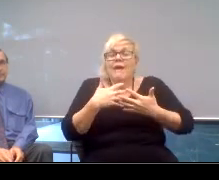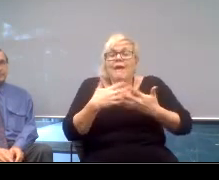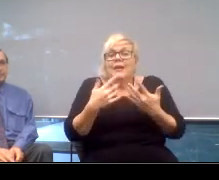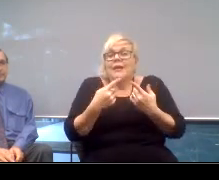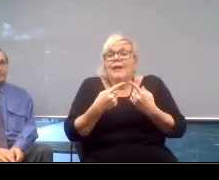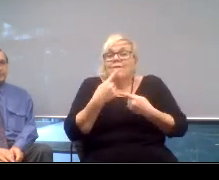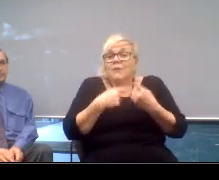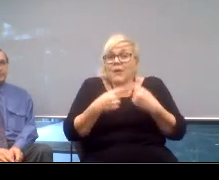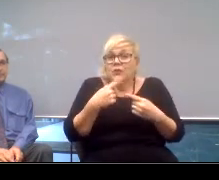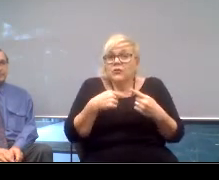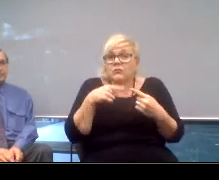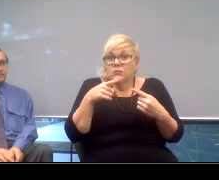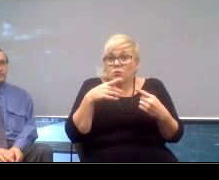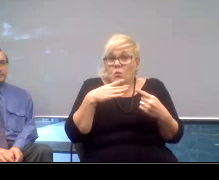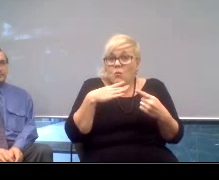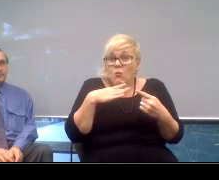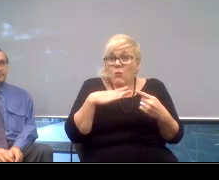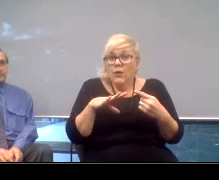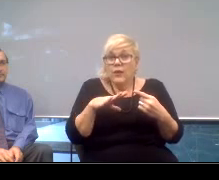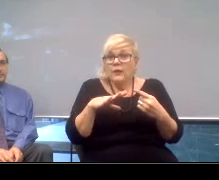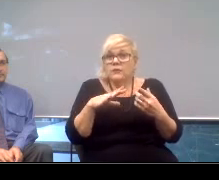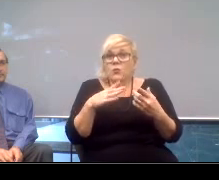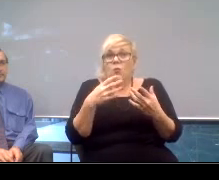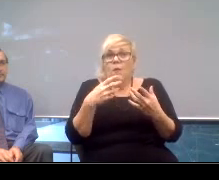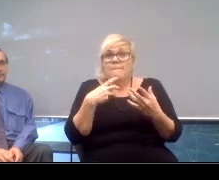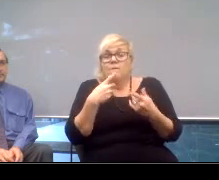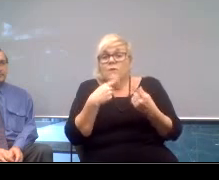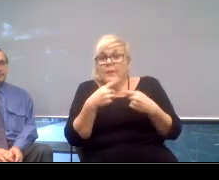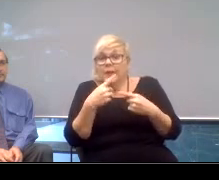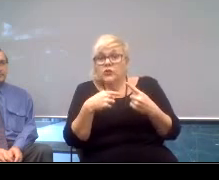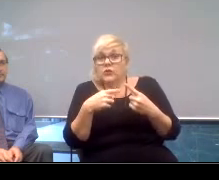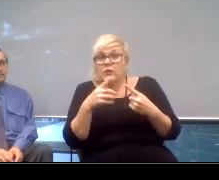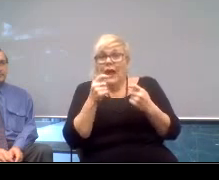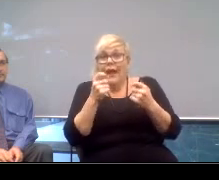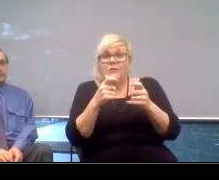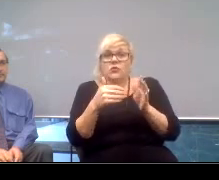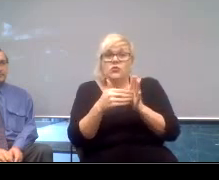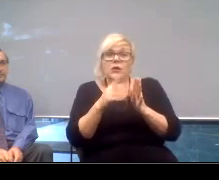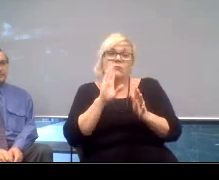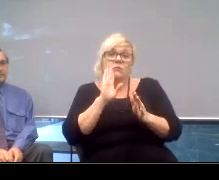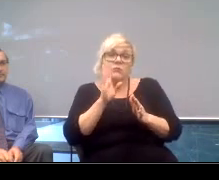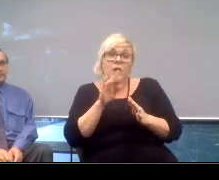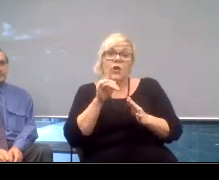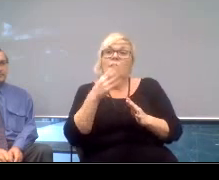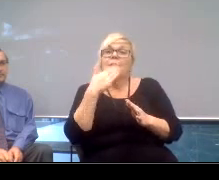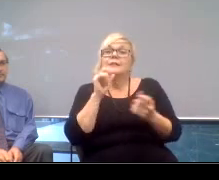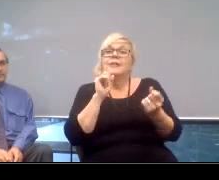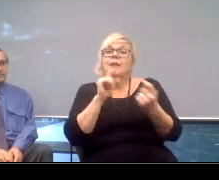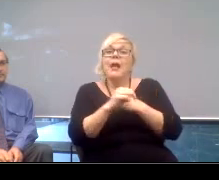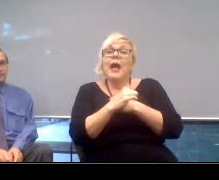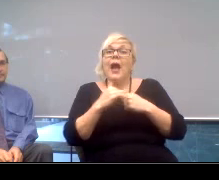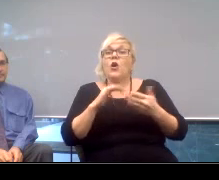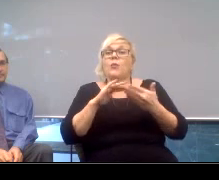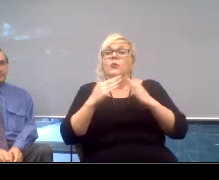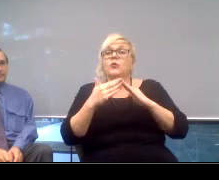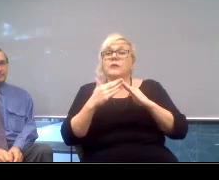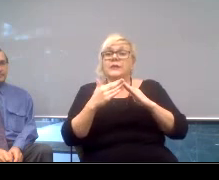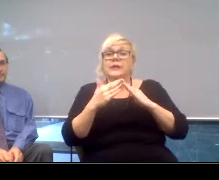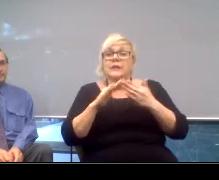you might like or require from today's session to email our community team